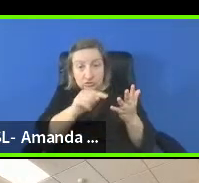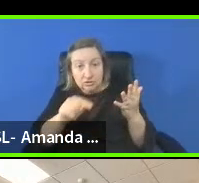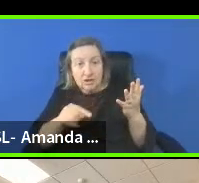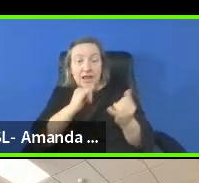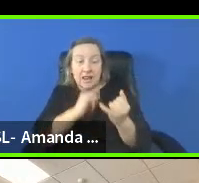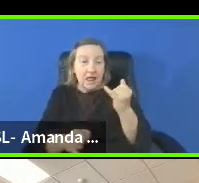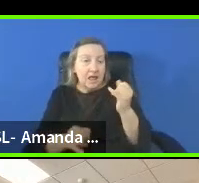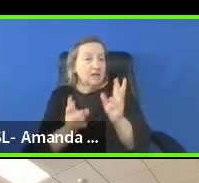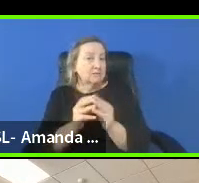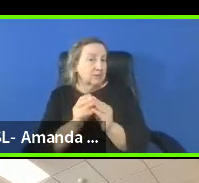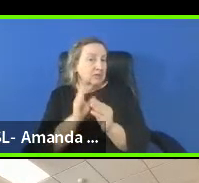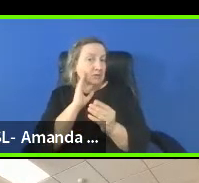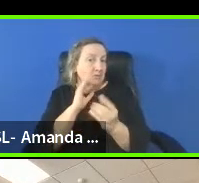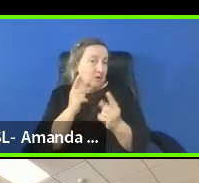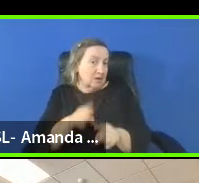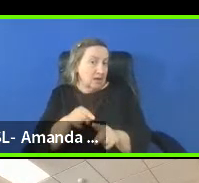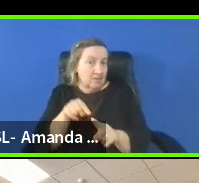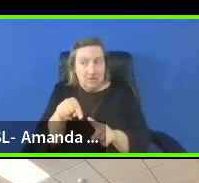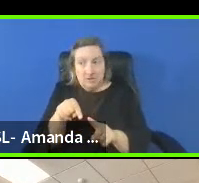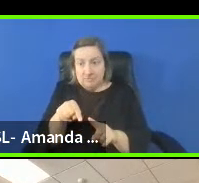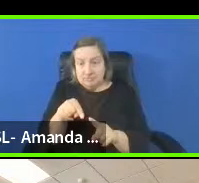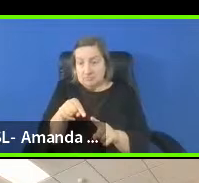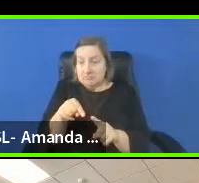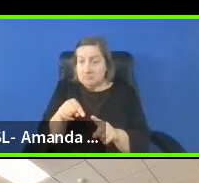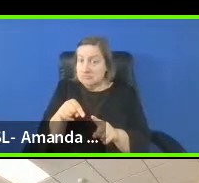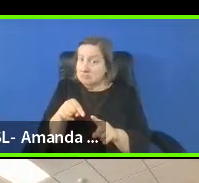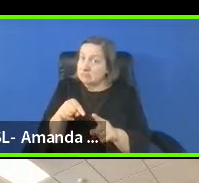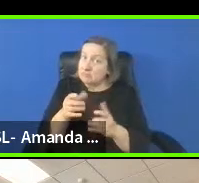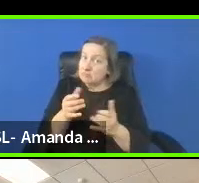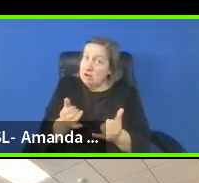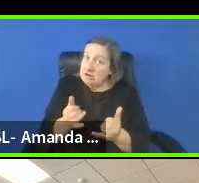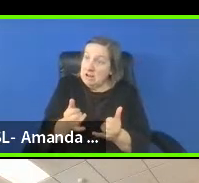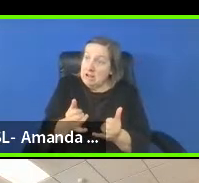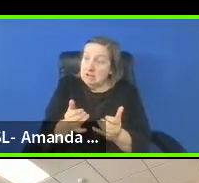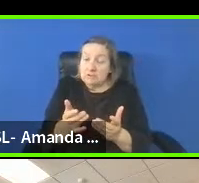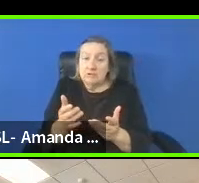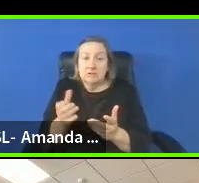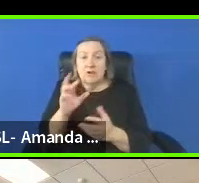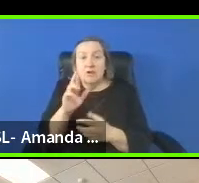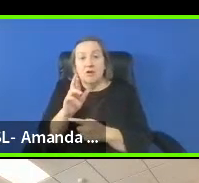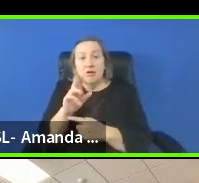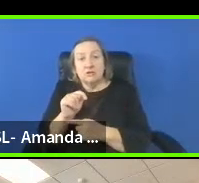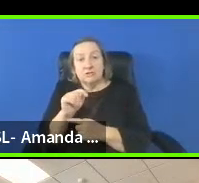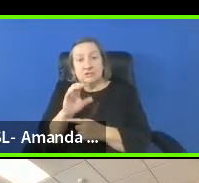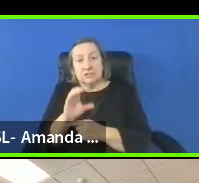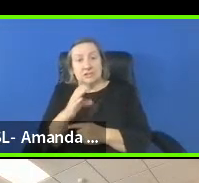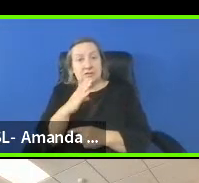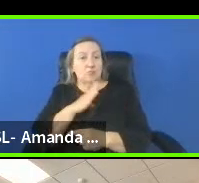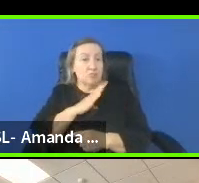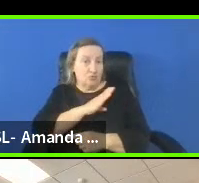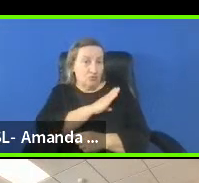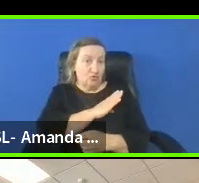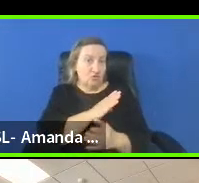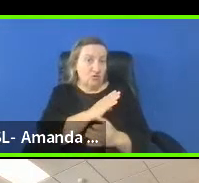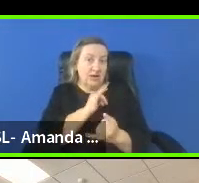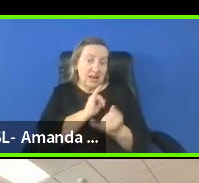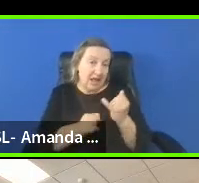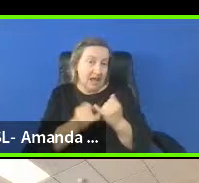happening just about as we speak. So the RTC board is the last